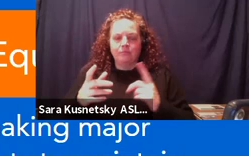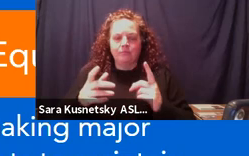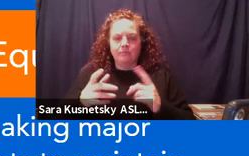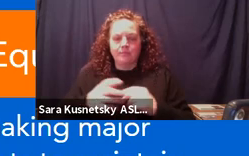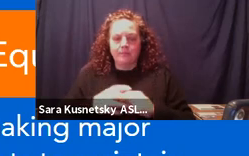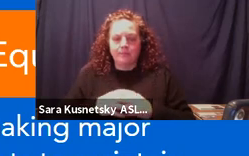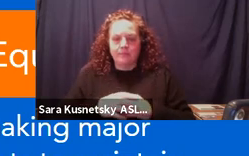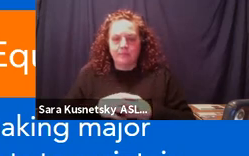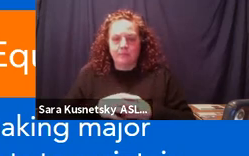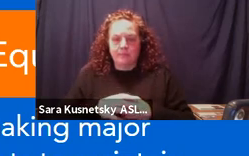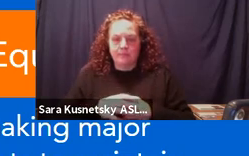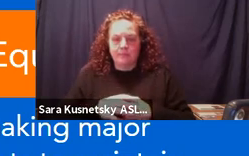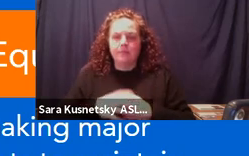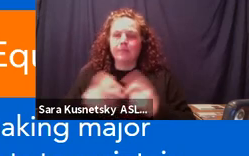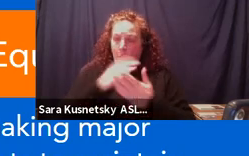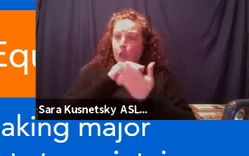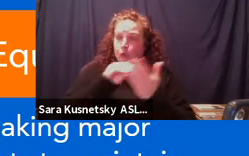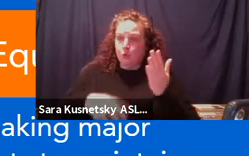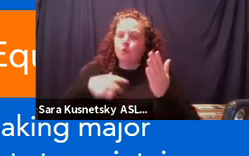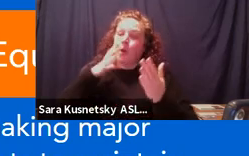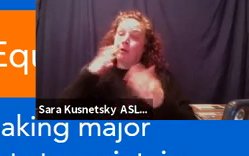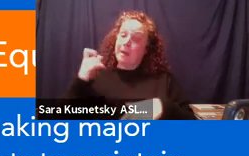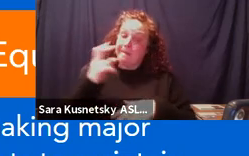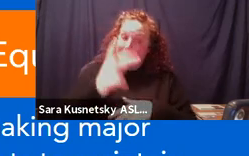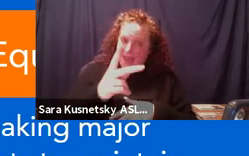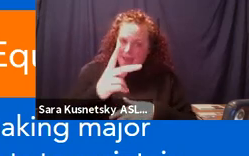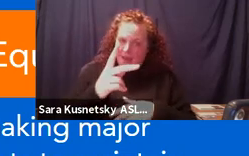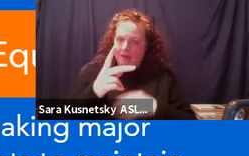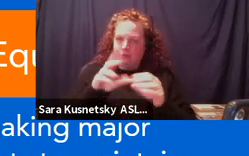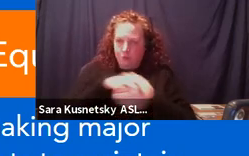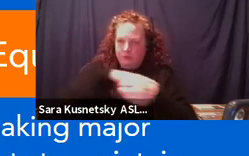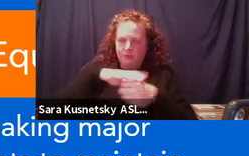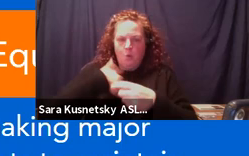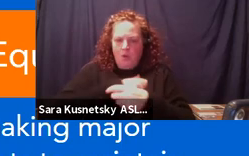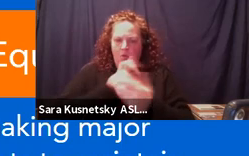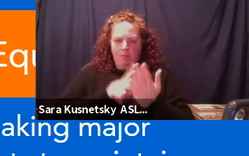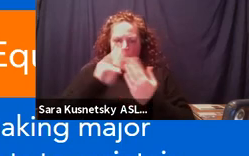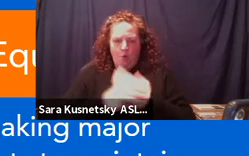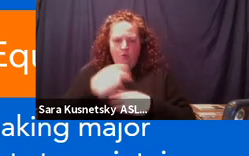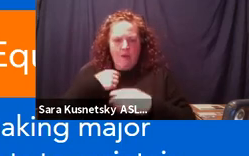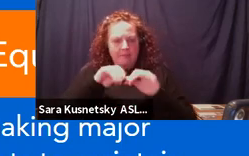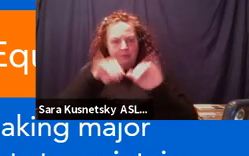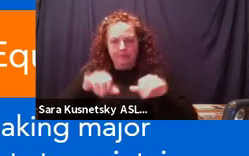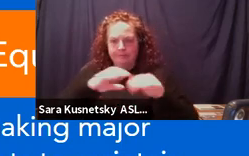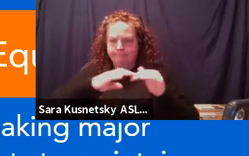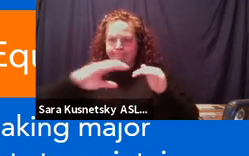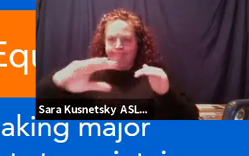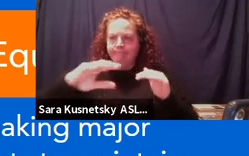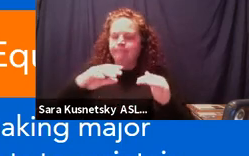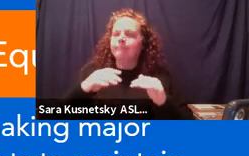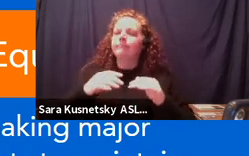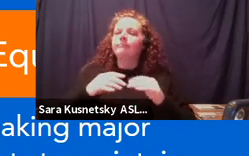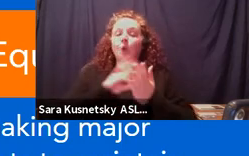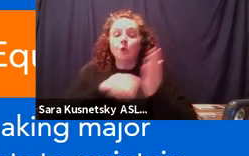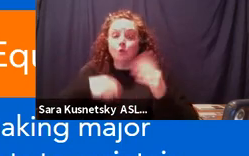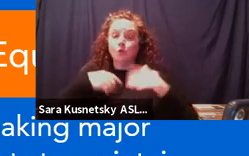in some capacity to our district, we wanted to stabilize programs and capacity. Students in schools experience